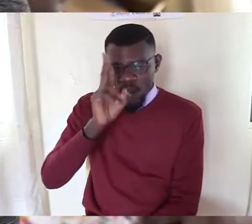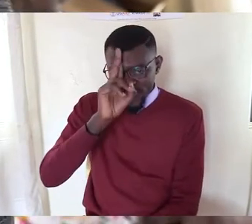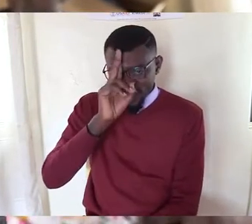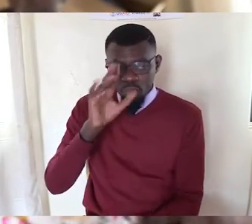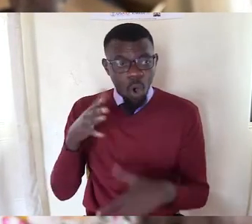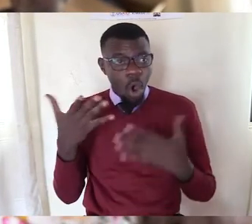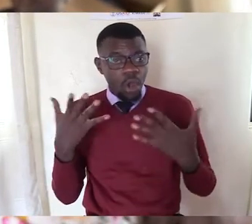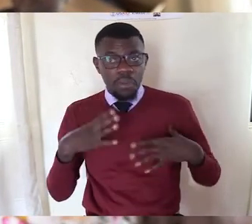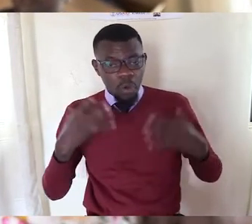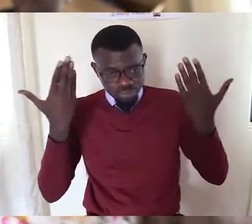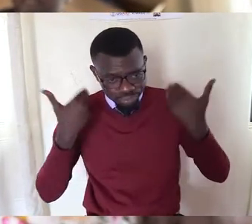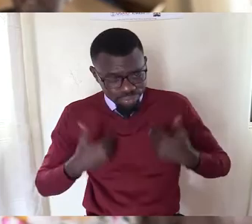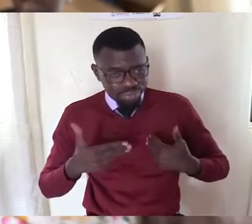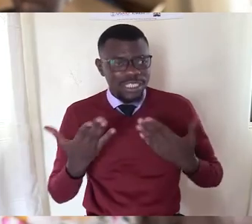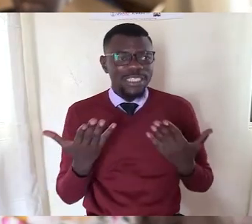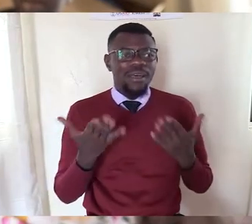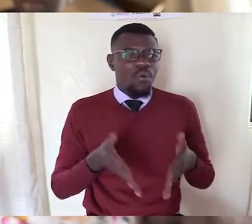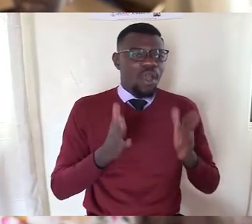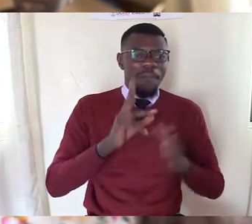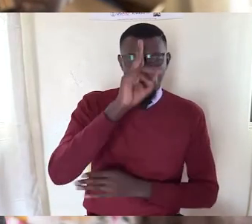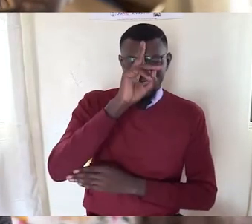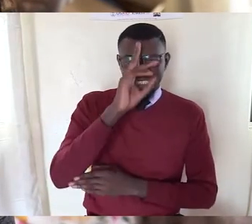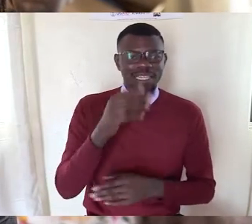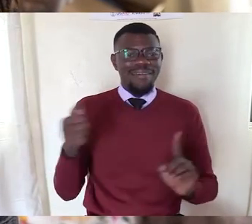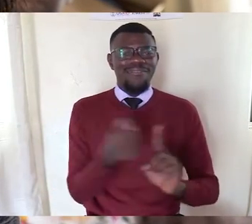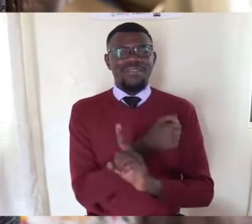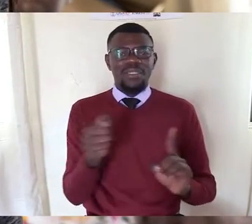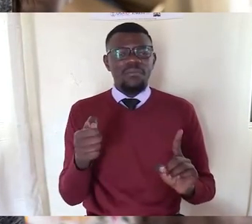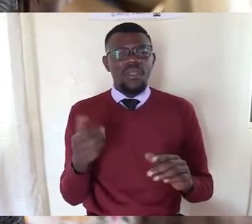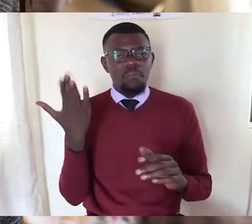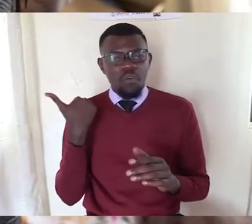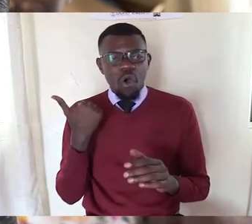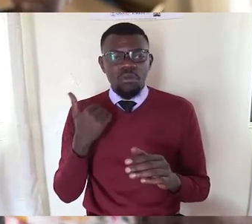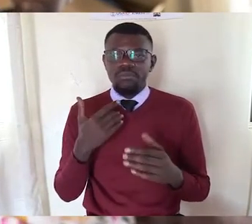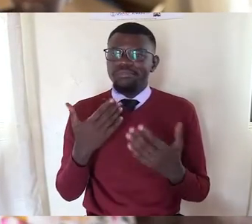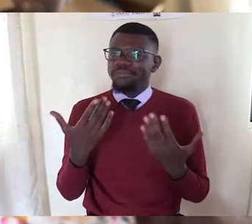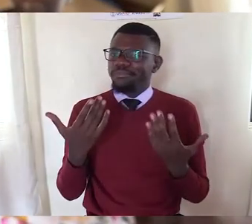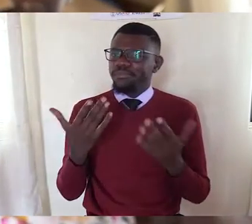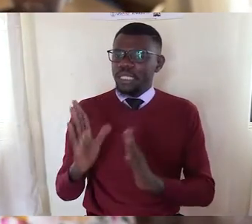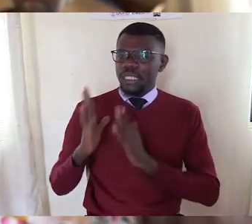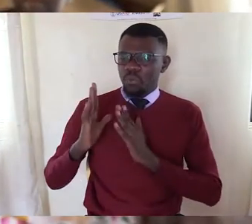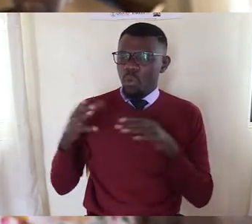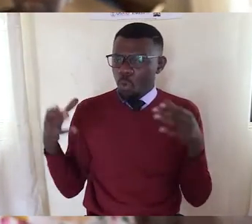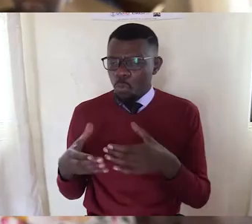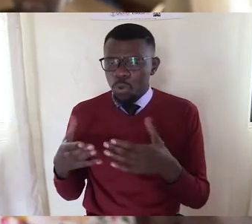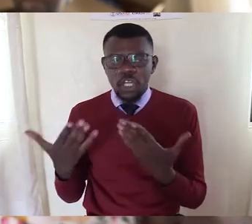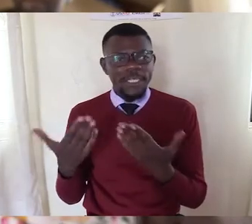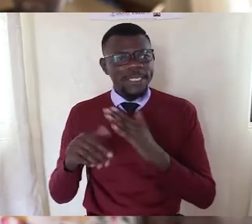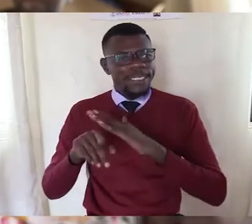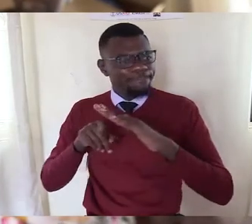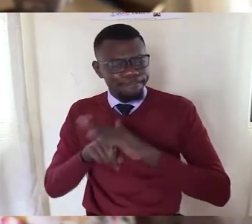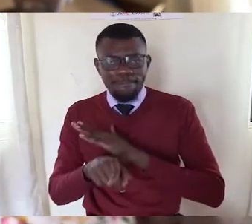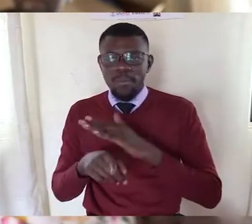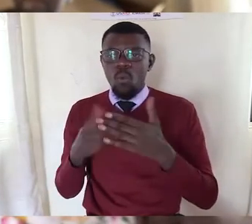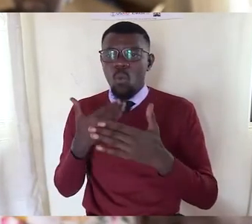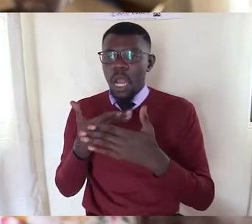in uniform. Violence was committed as part of a crackdown by security forces on